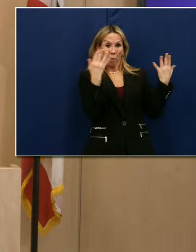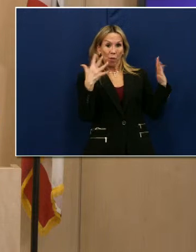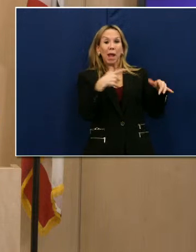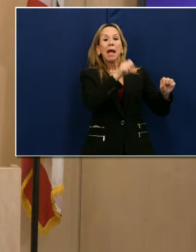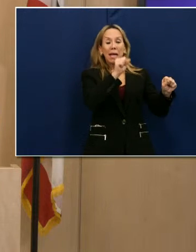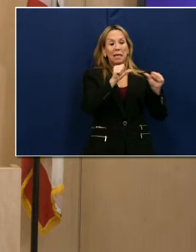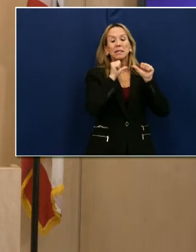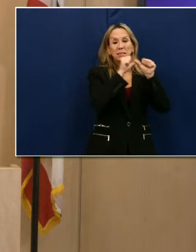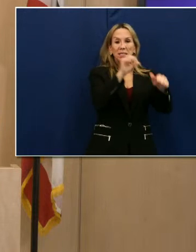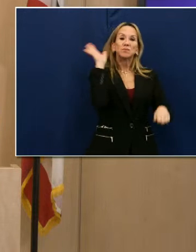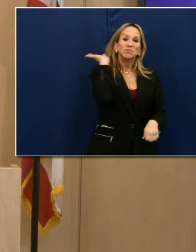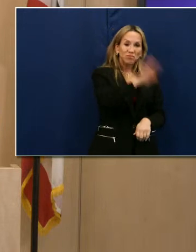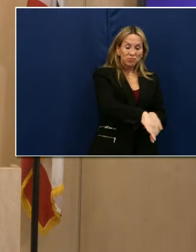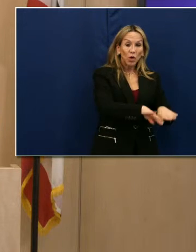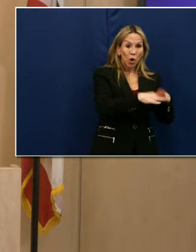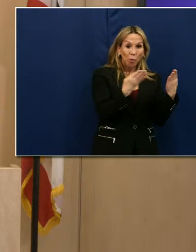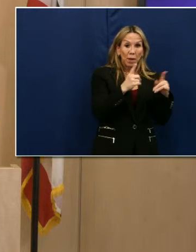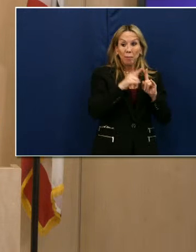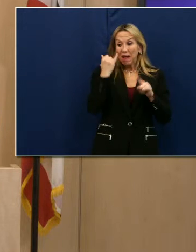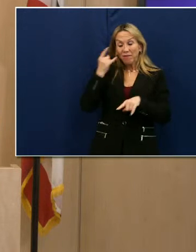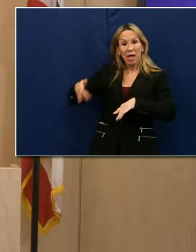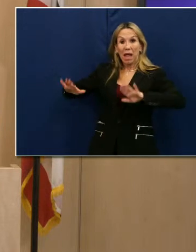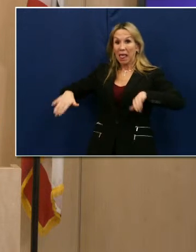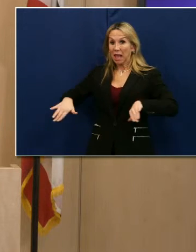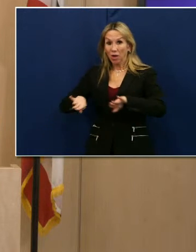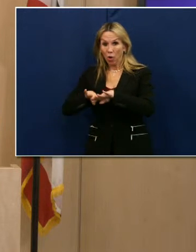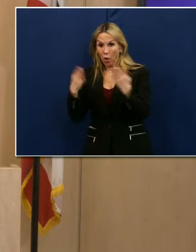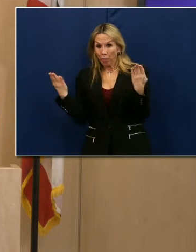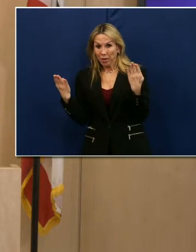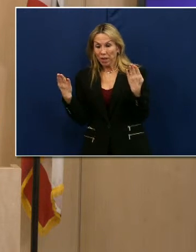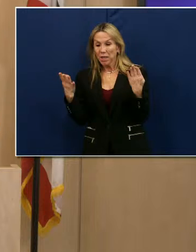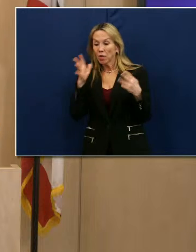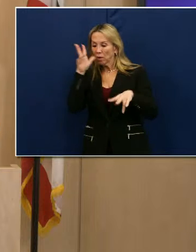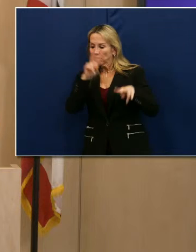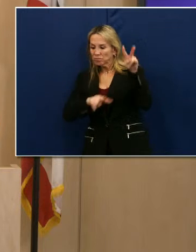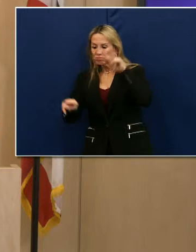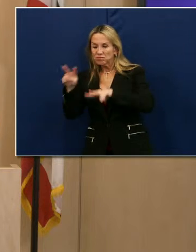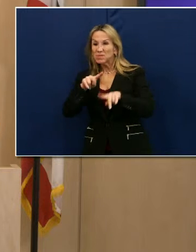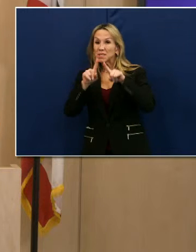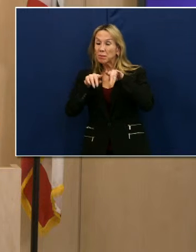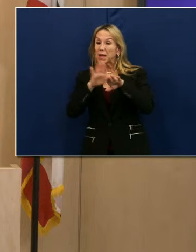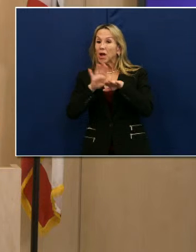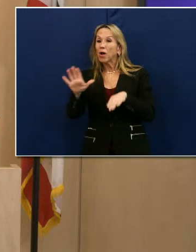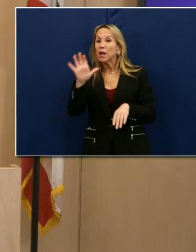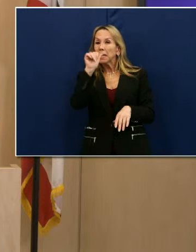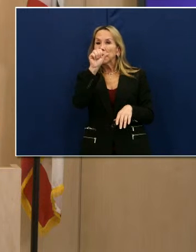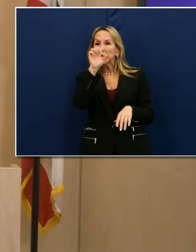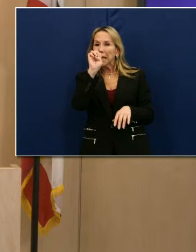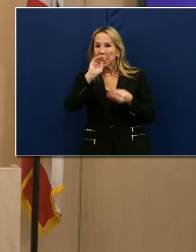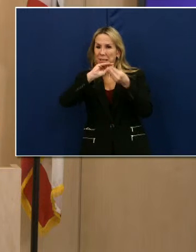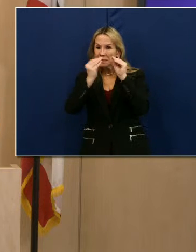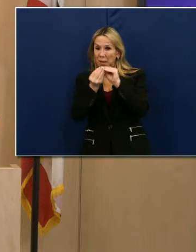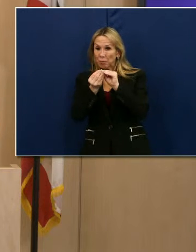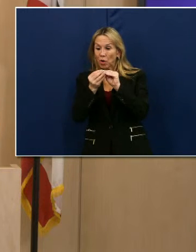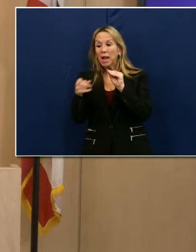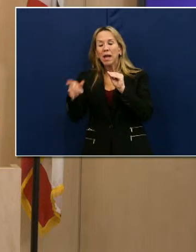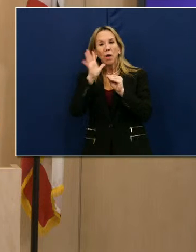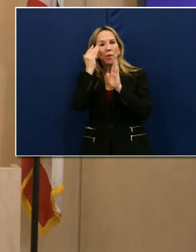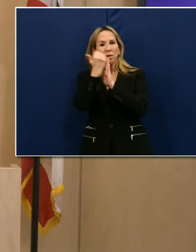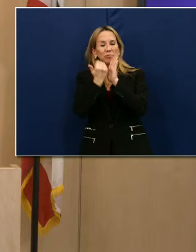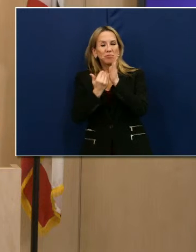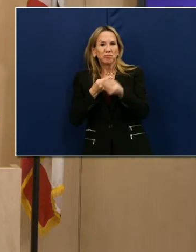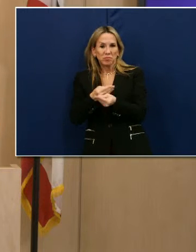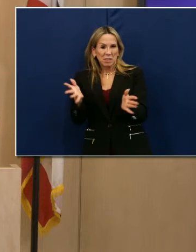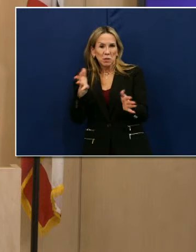they are not, it depends upon the case rate. But that guidance should be coming out soon, and whether it's